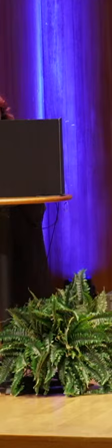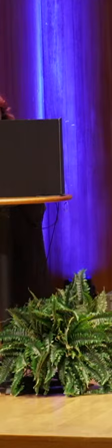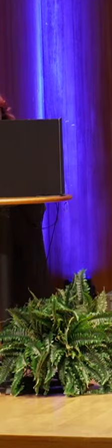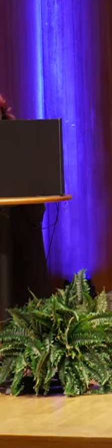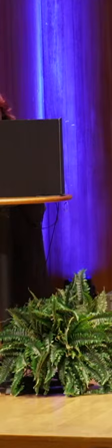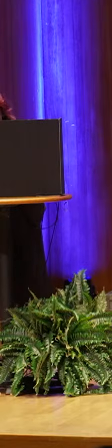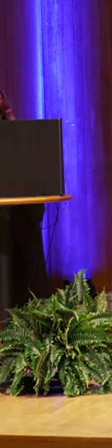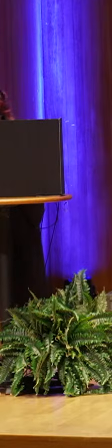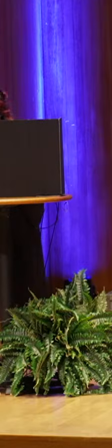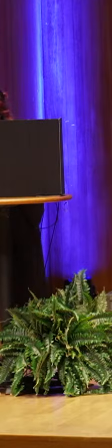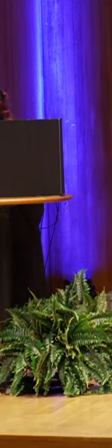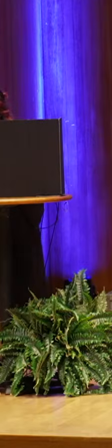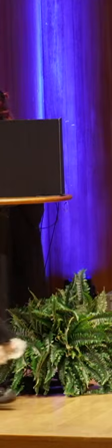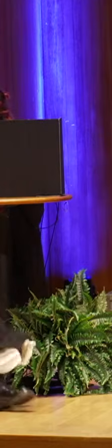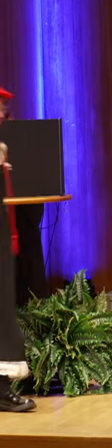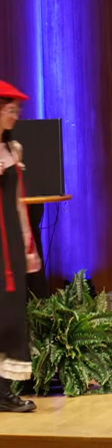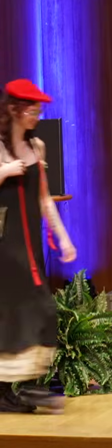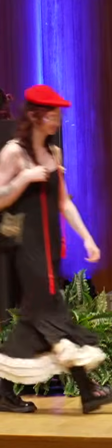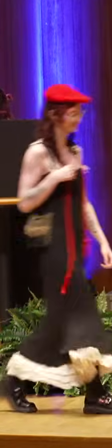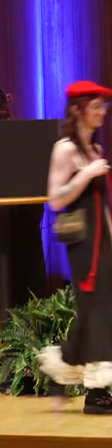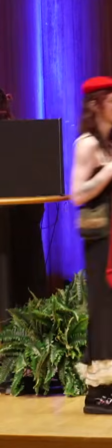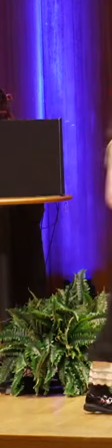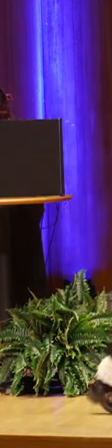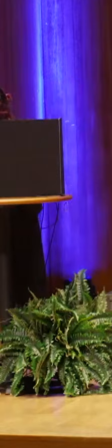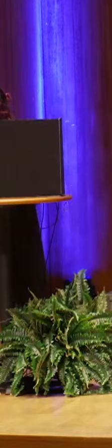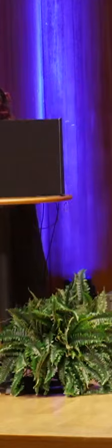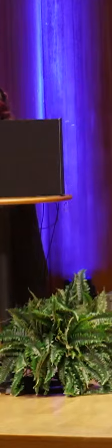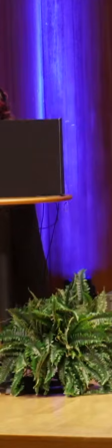Marley Vandenberg, magna cum laude.